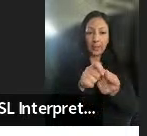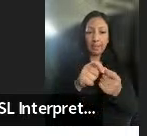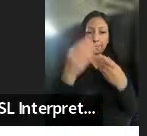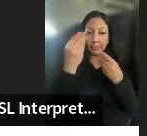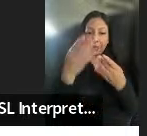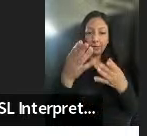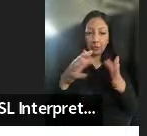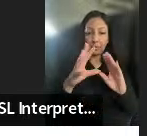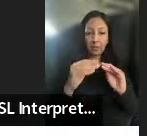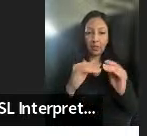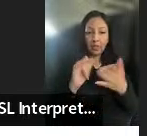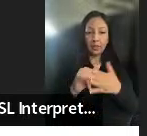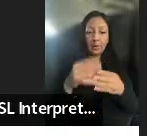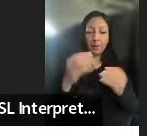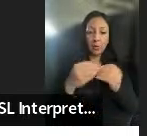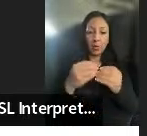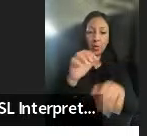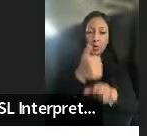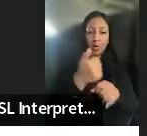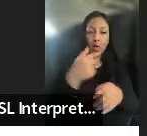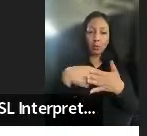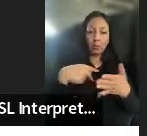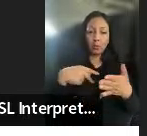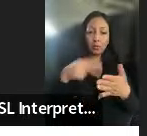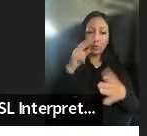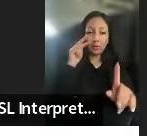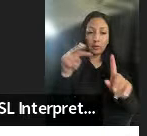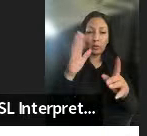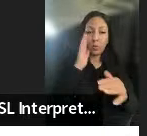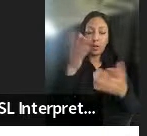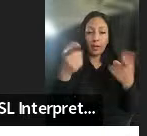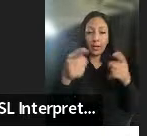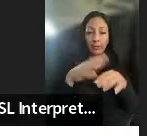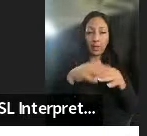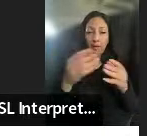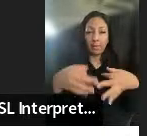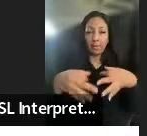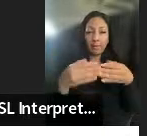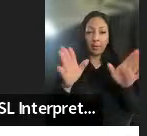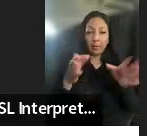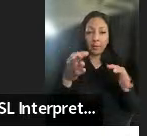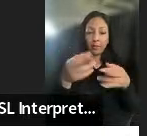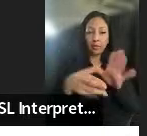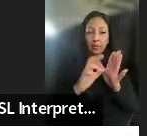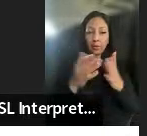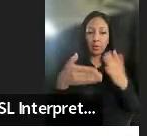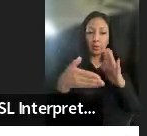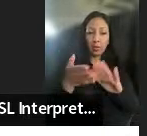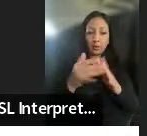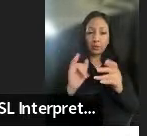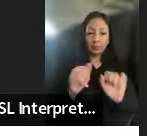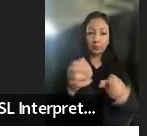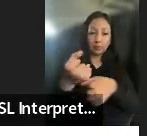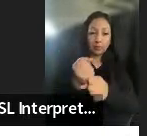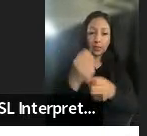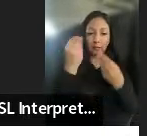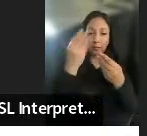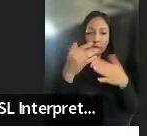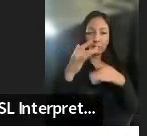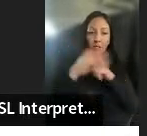a preview of what will be in the public review process, an attempt to get information out even earlier